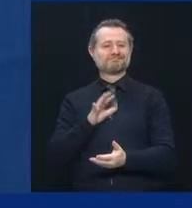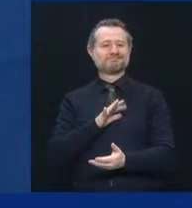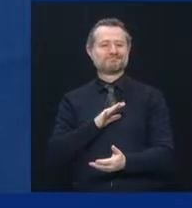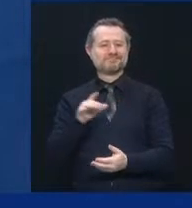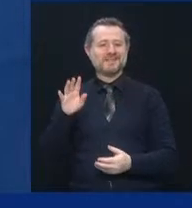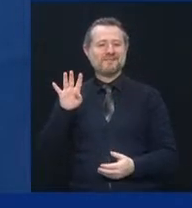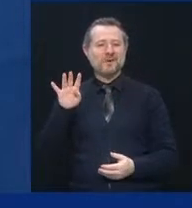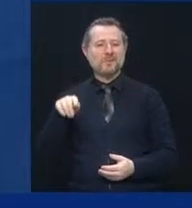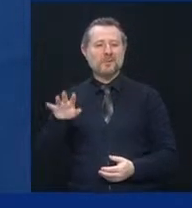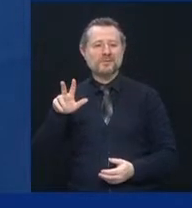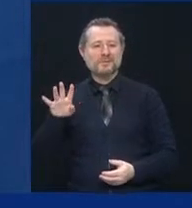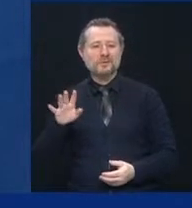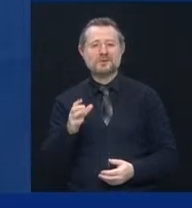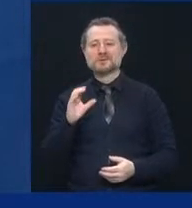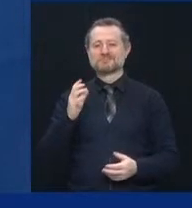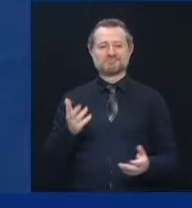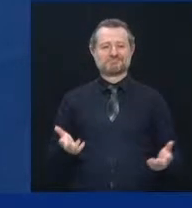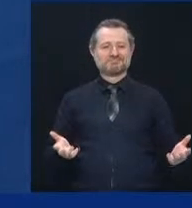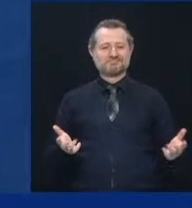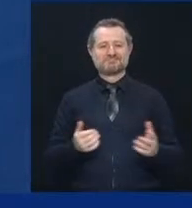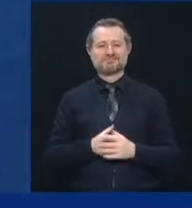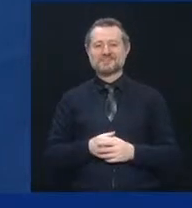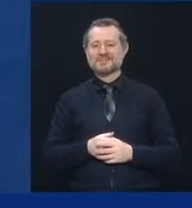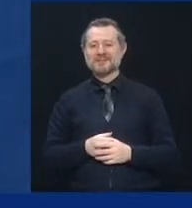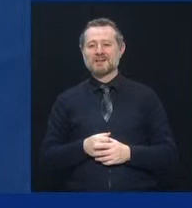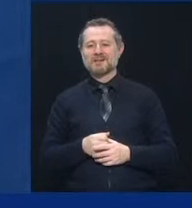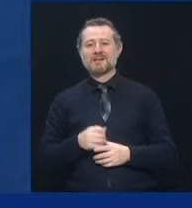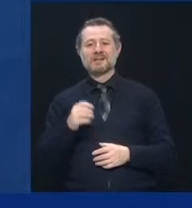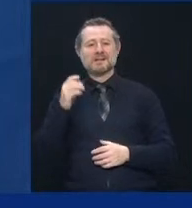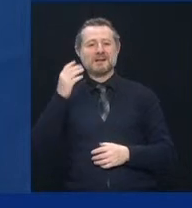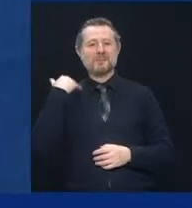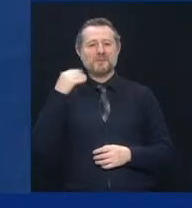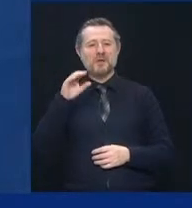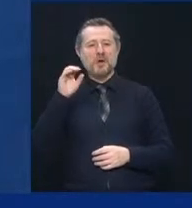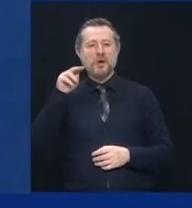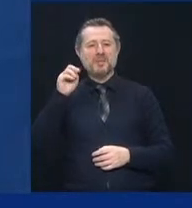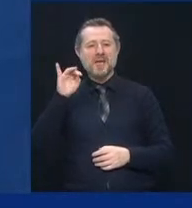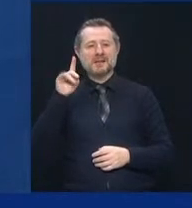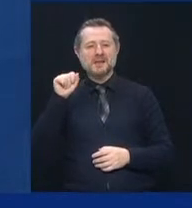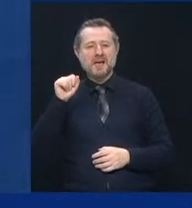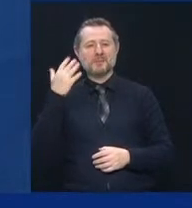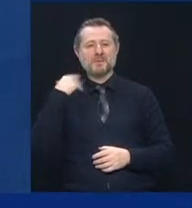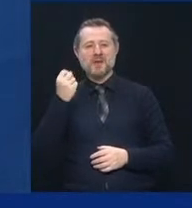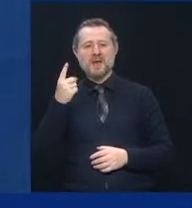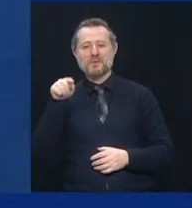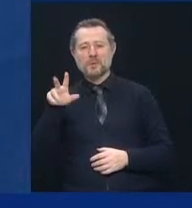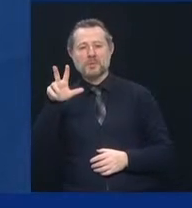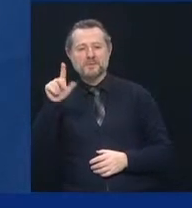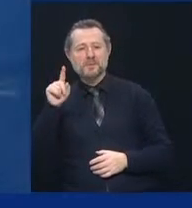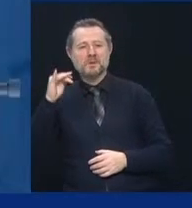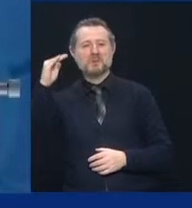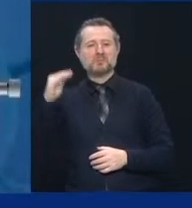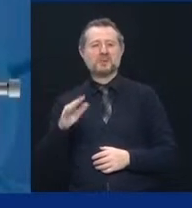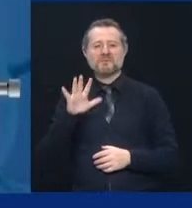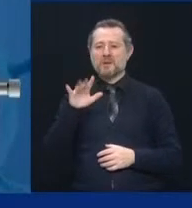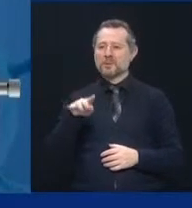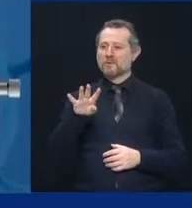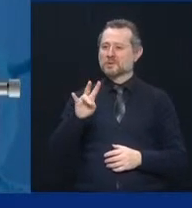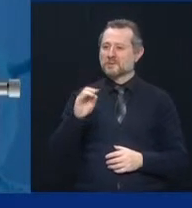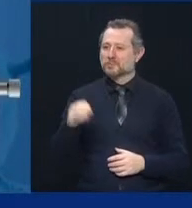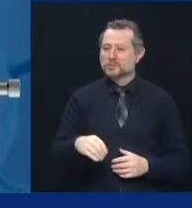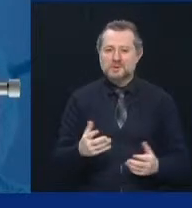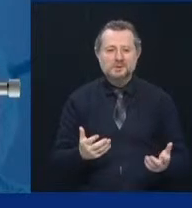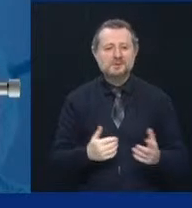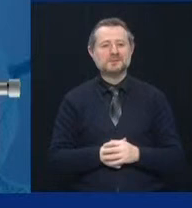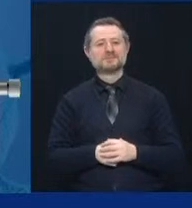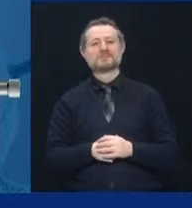zones. Oneida, 11, down to 5. So you see a drop in both the orange